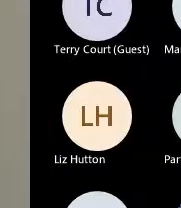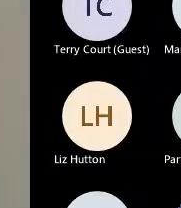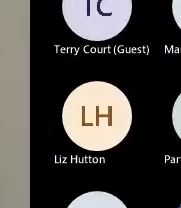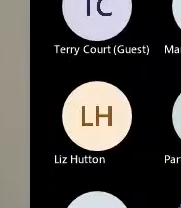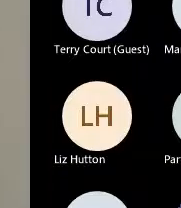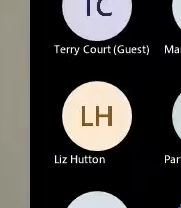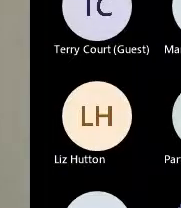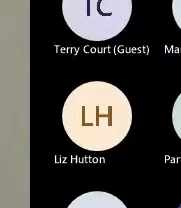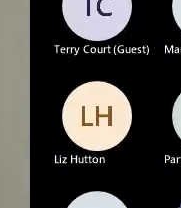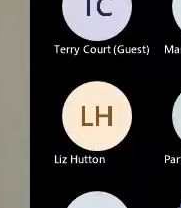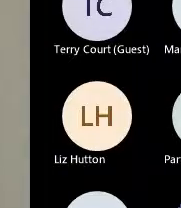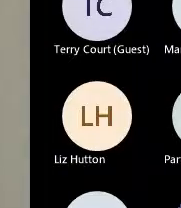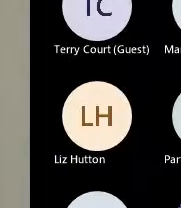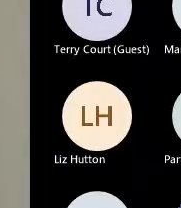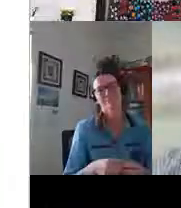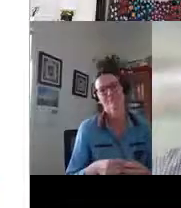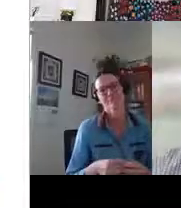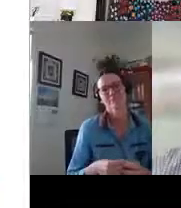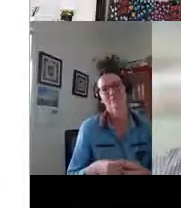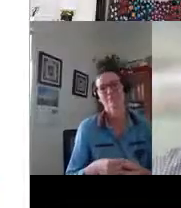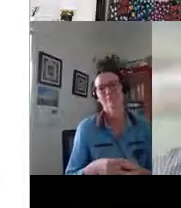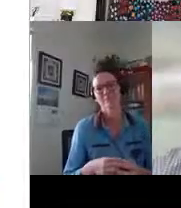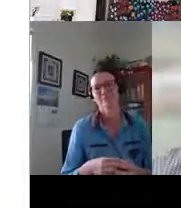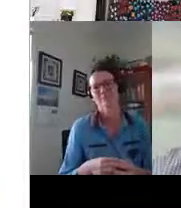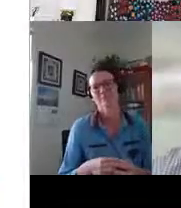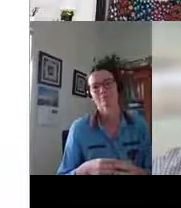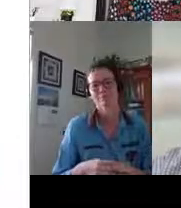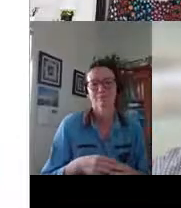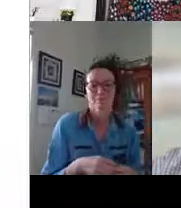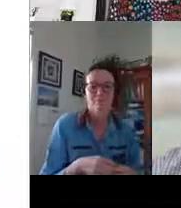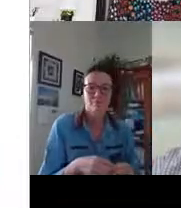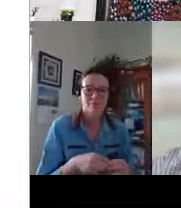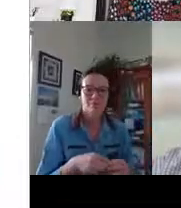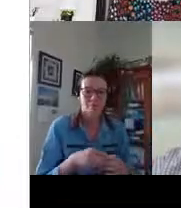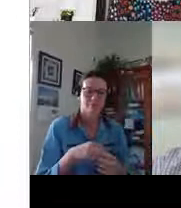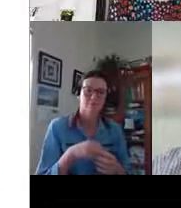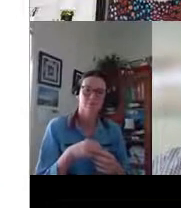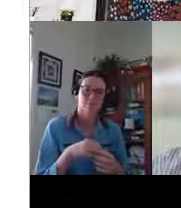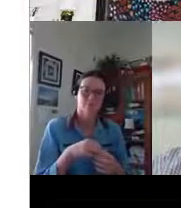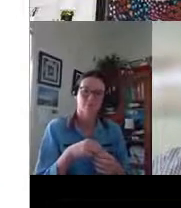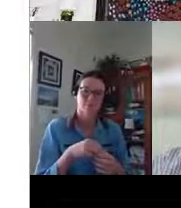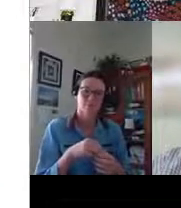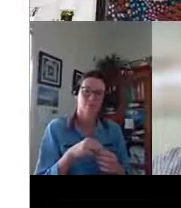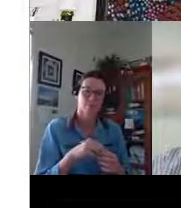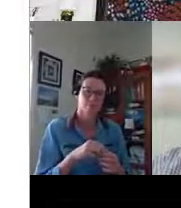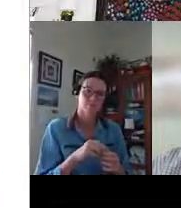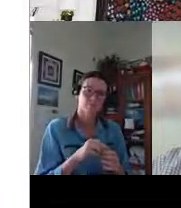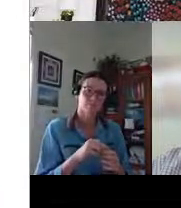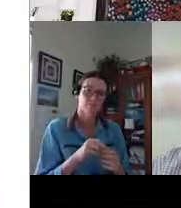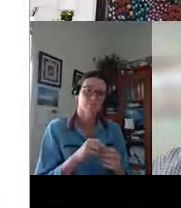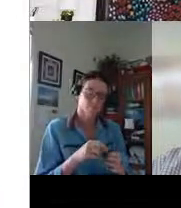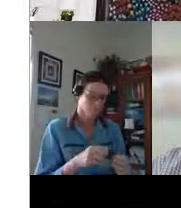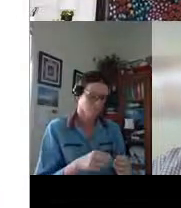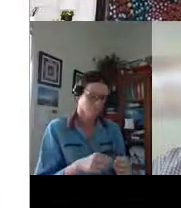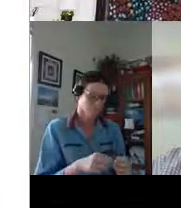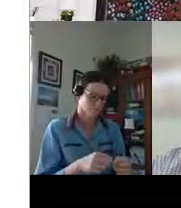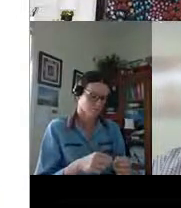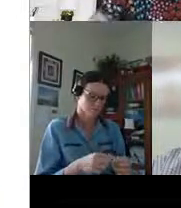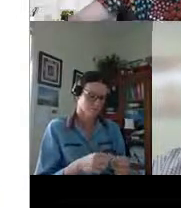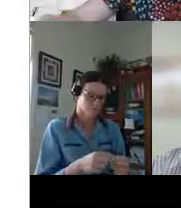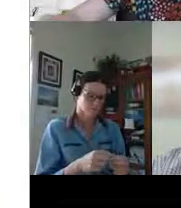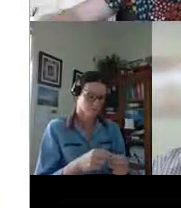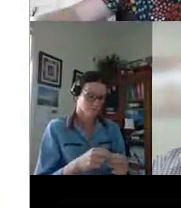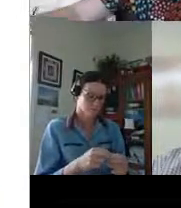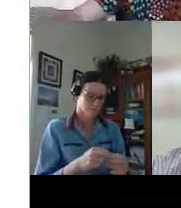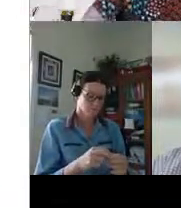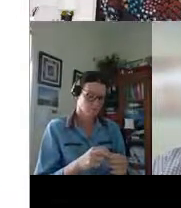7 days straight and then not again for another 2 months, you know, that's challenging. So, and similarly, like Bacolban